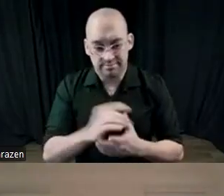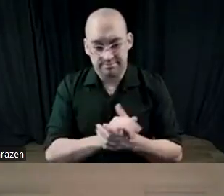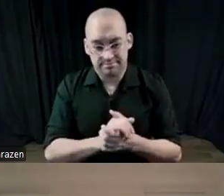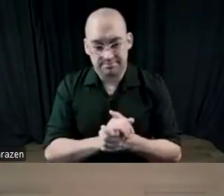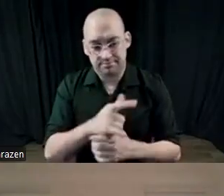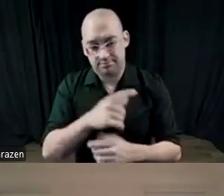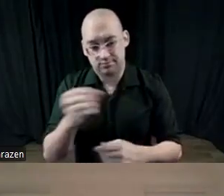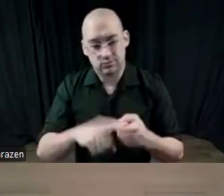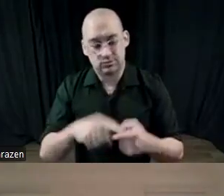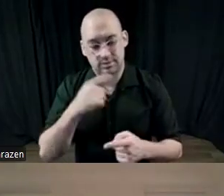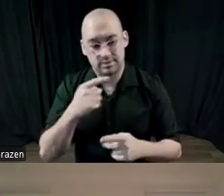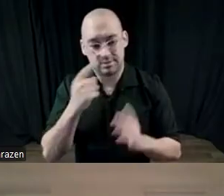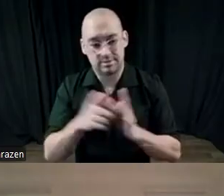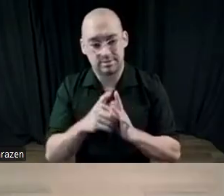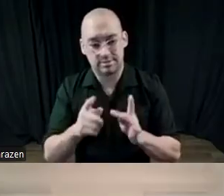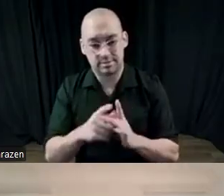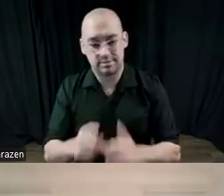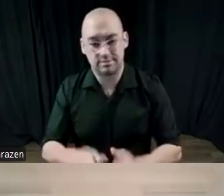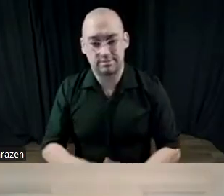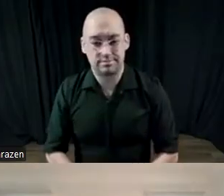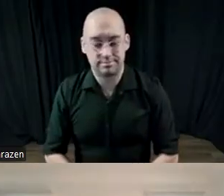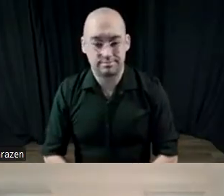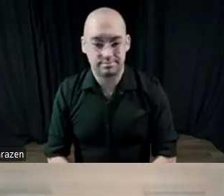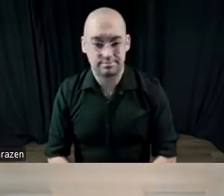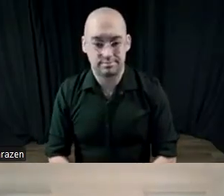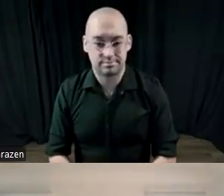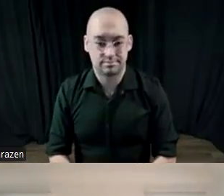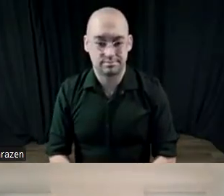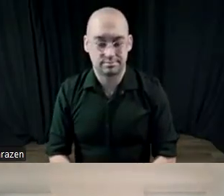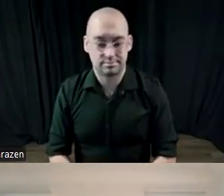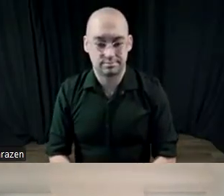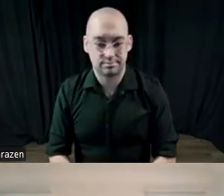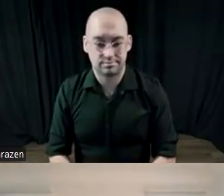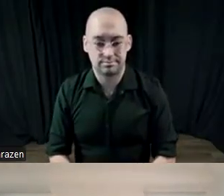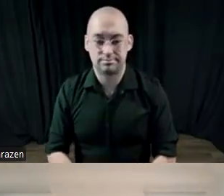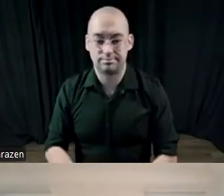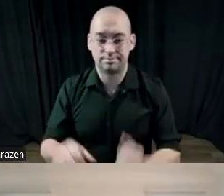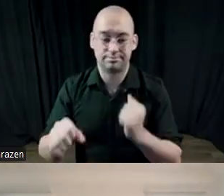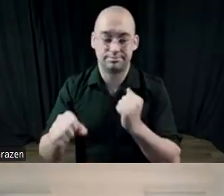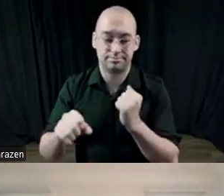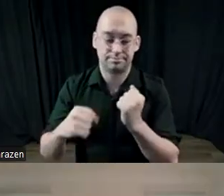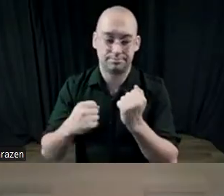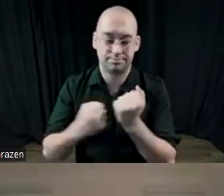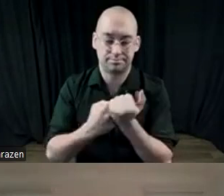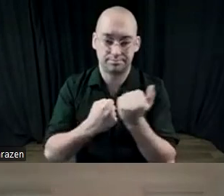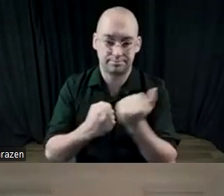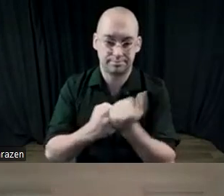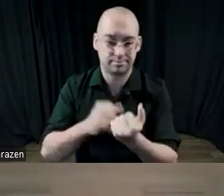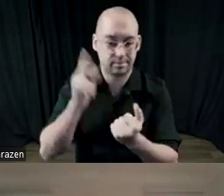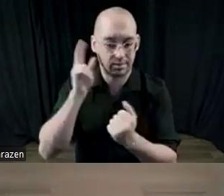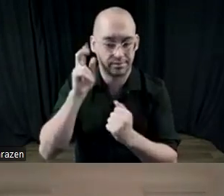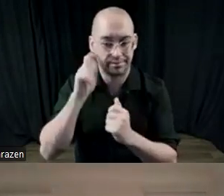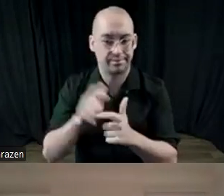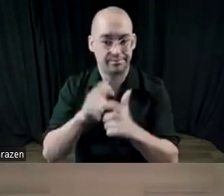comment. Sure. Thanks, Catherine. I will echo. I have learned a lot. I have been